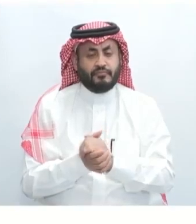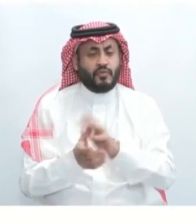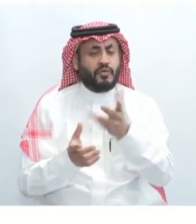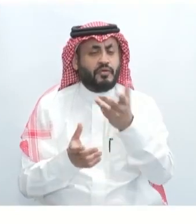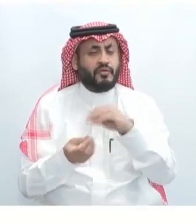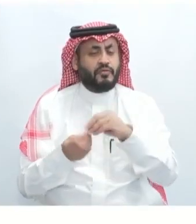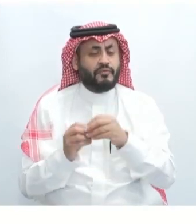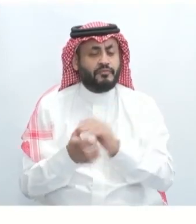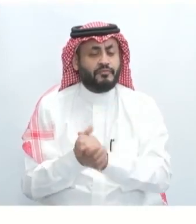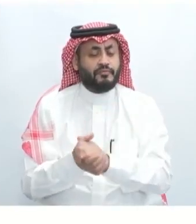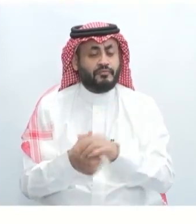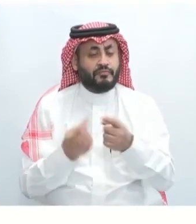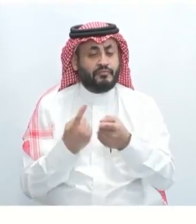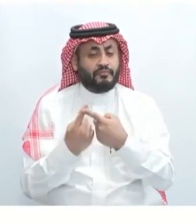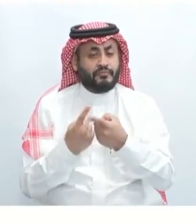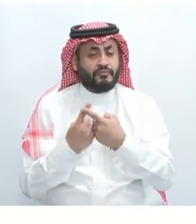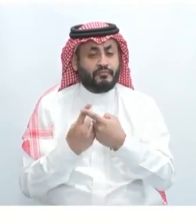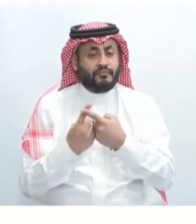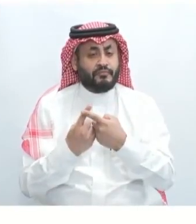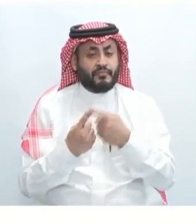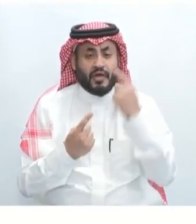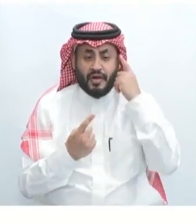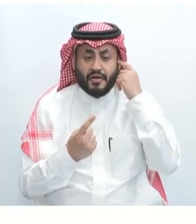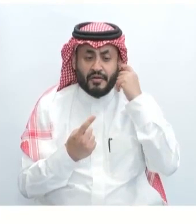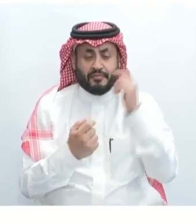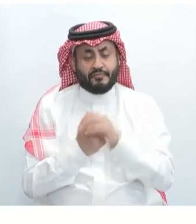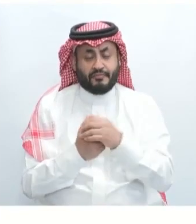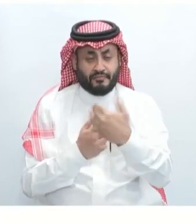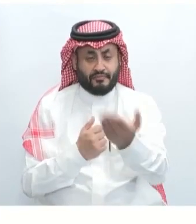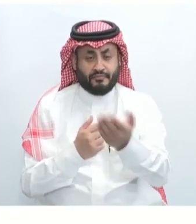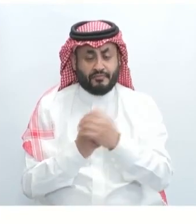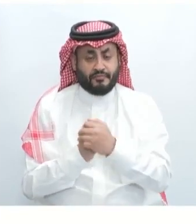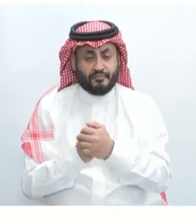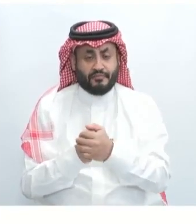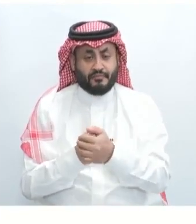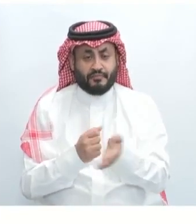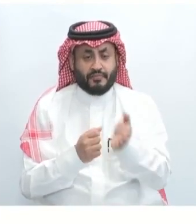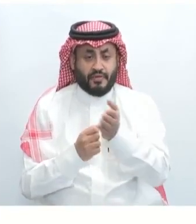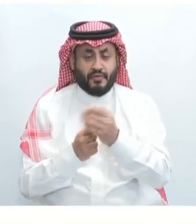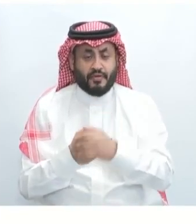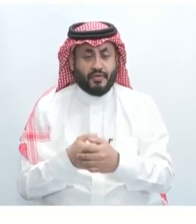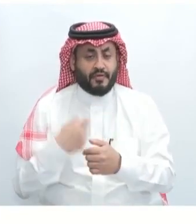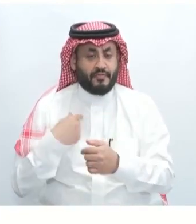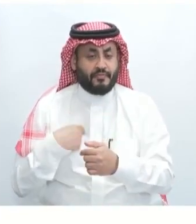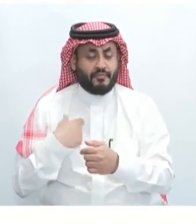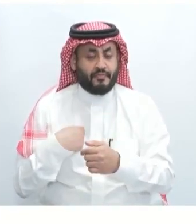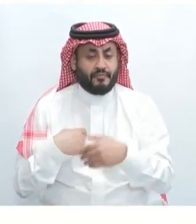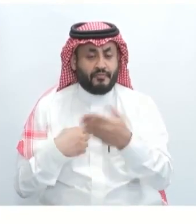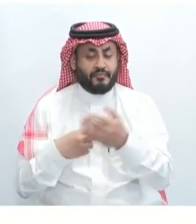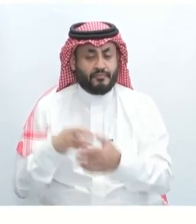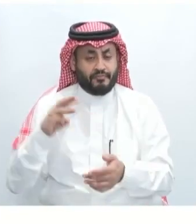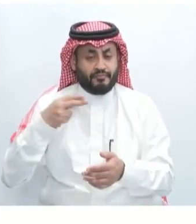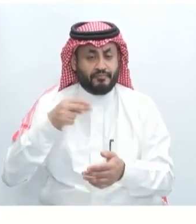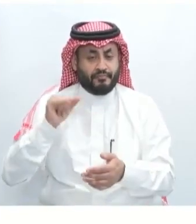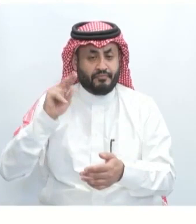it? So, it's a black. This is the black. And white. What does it